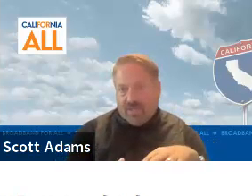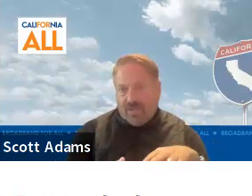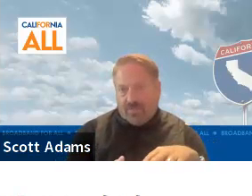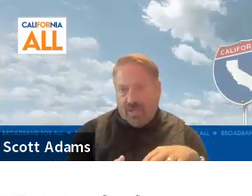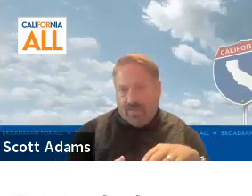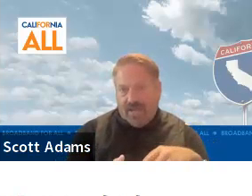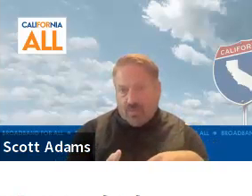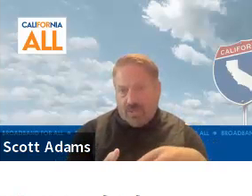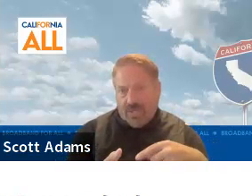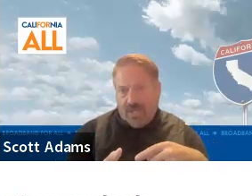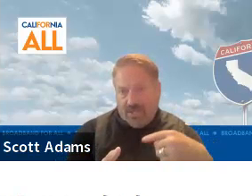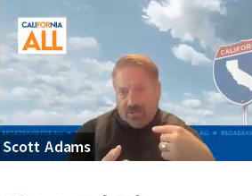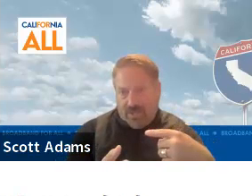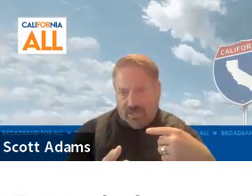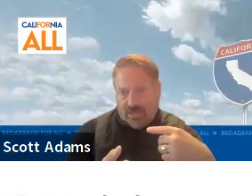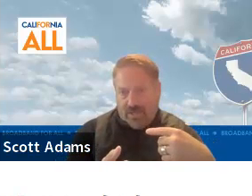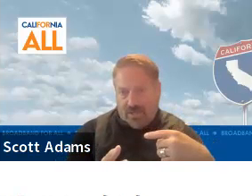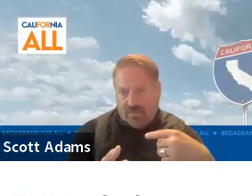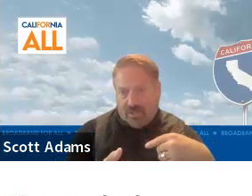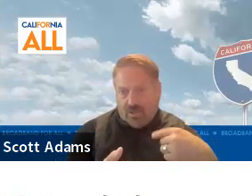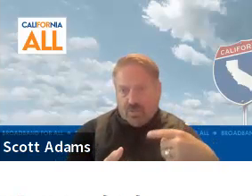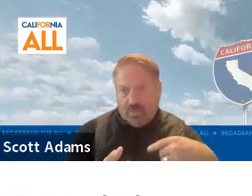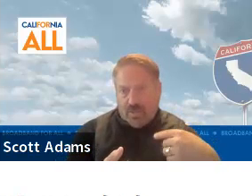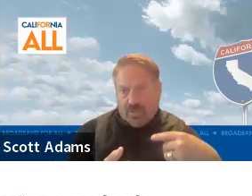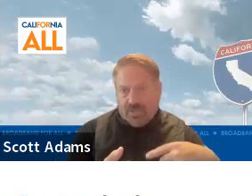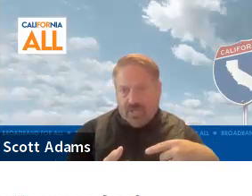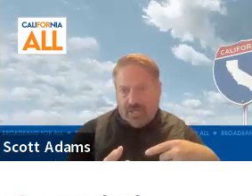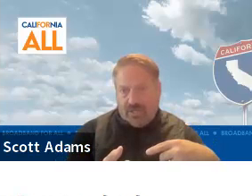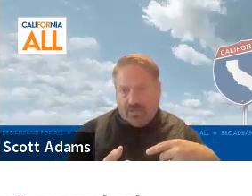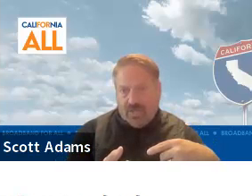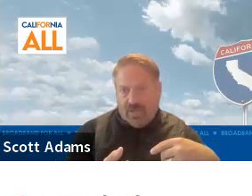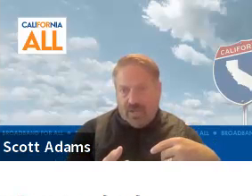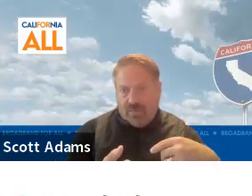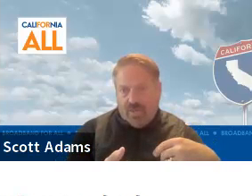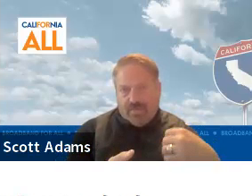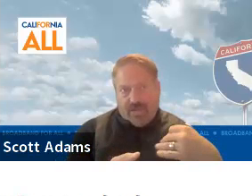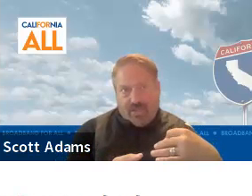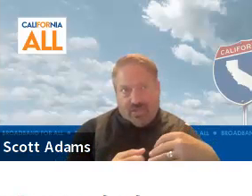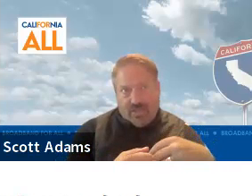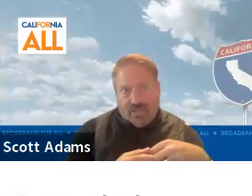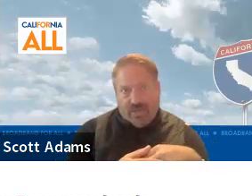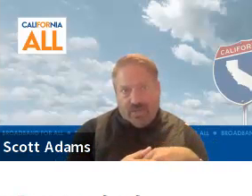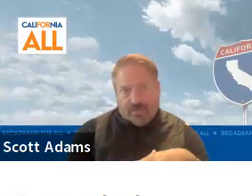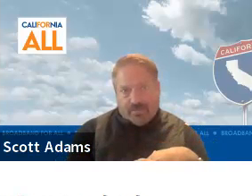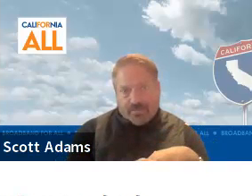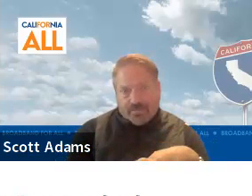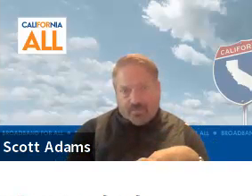on laptops, and that's what's yielding a large response in Chinese.